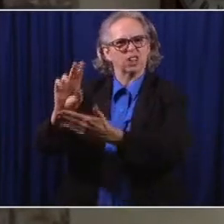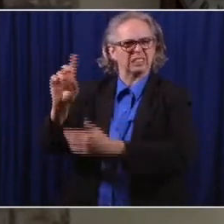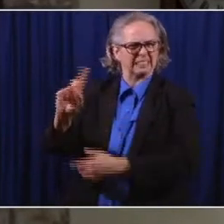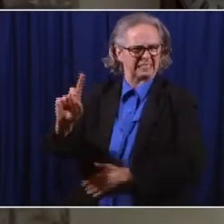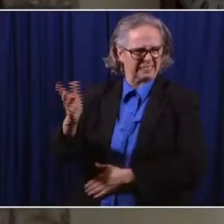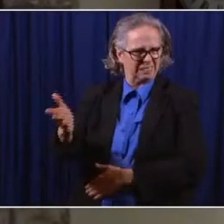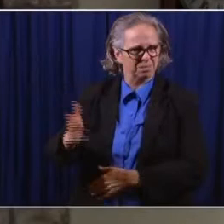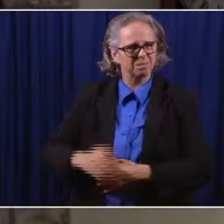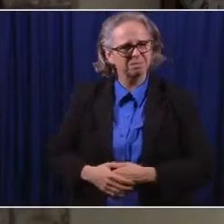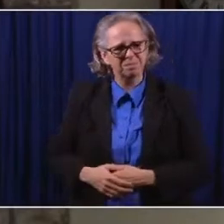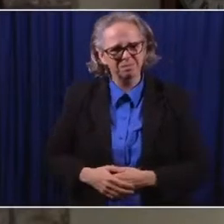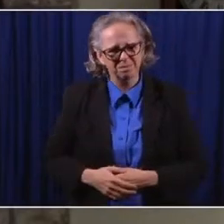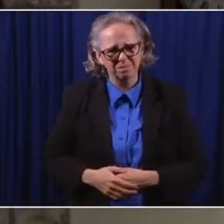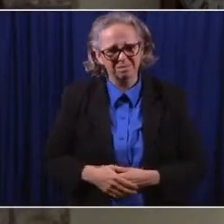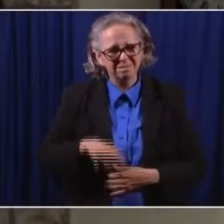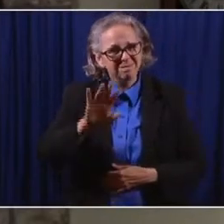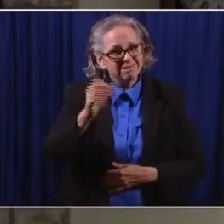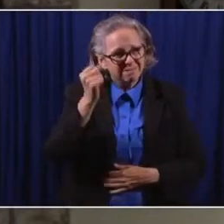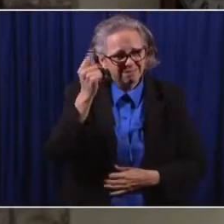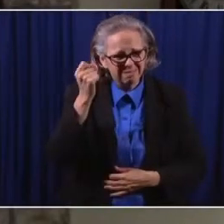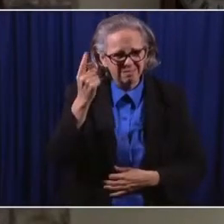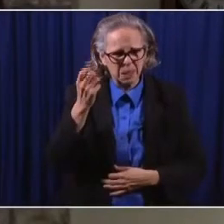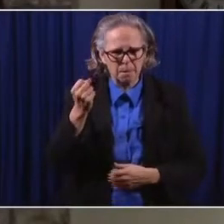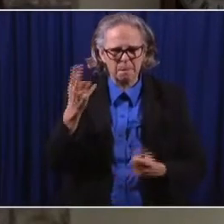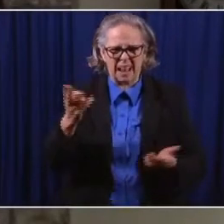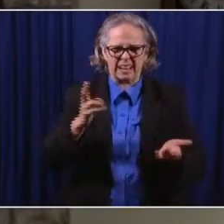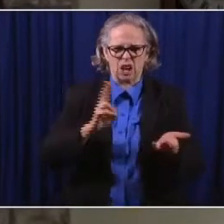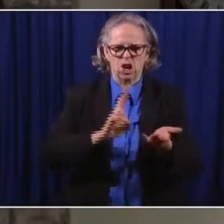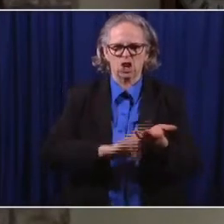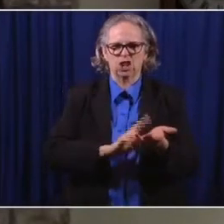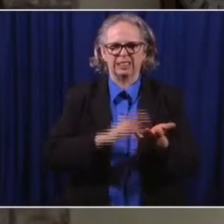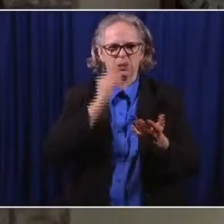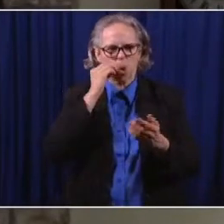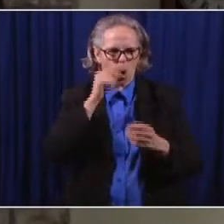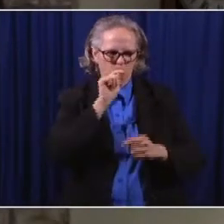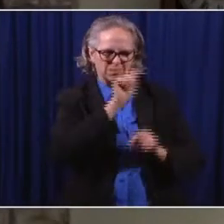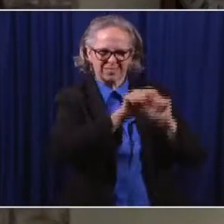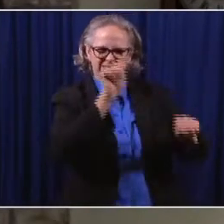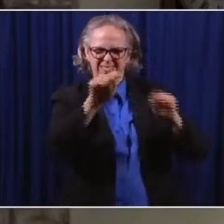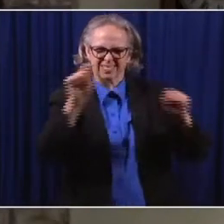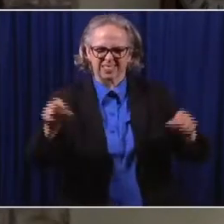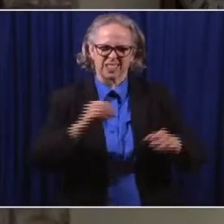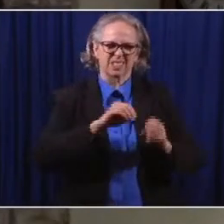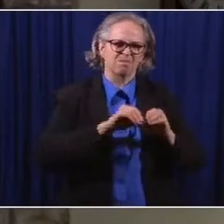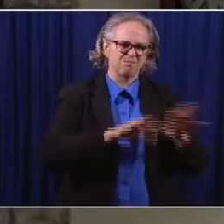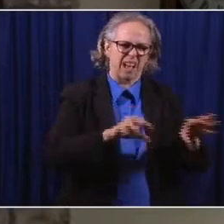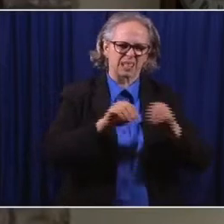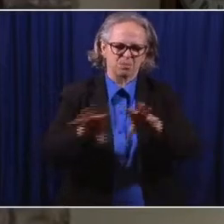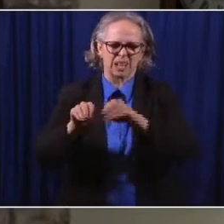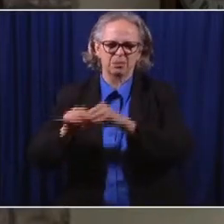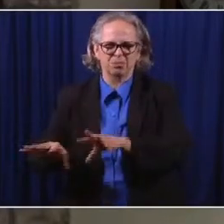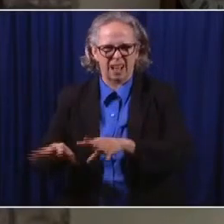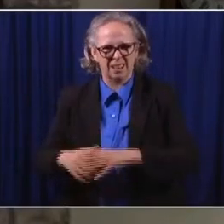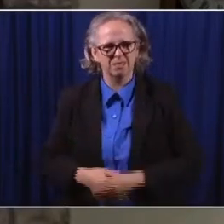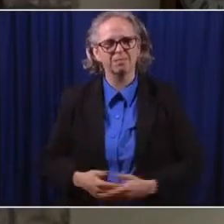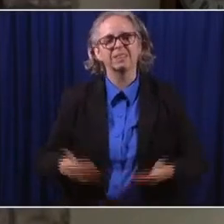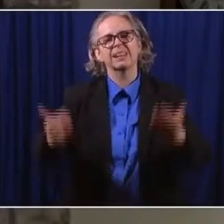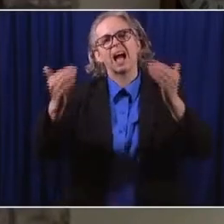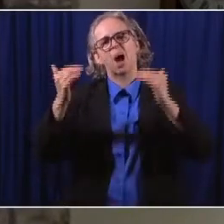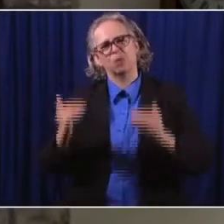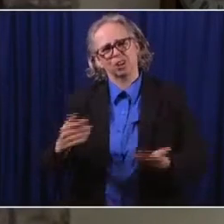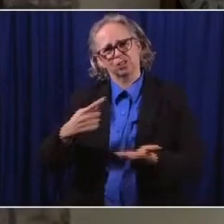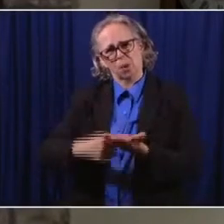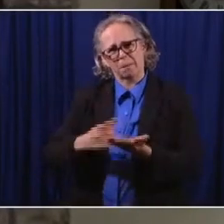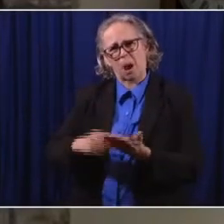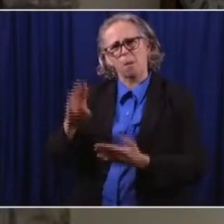which local health department is working on. Let's turn to Butler County. Sadly,